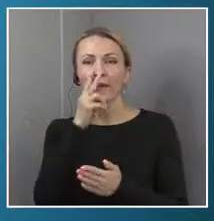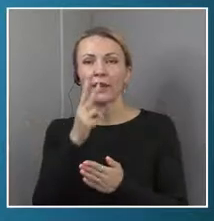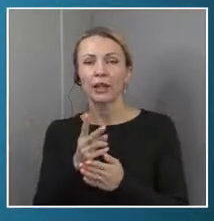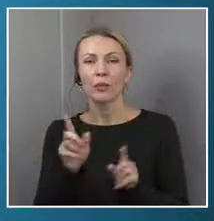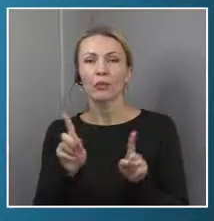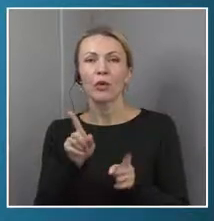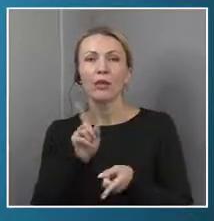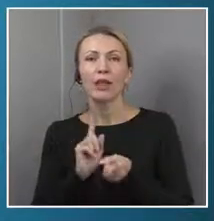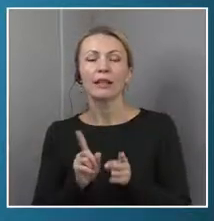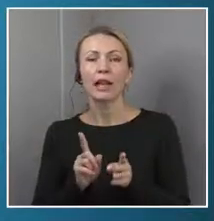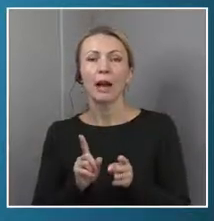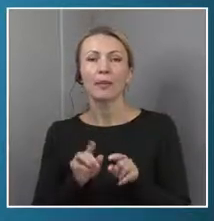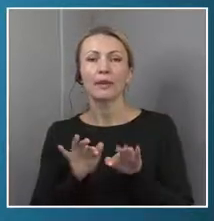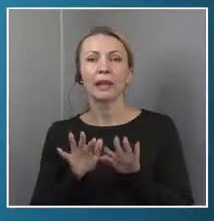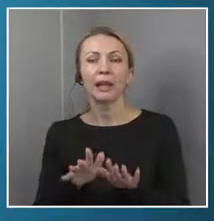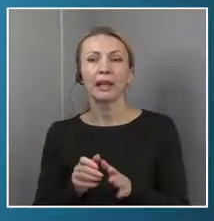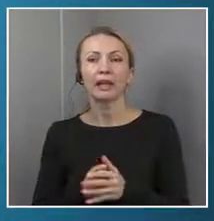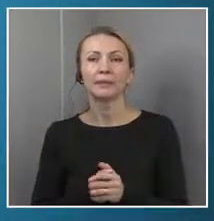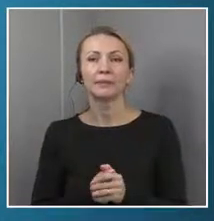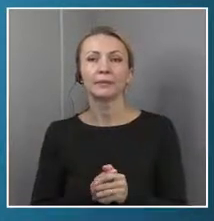high income